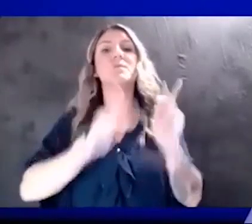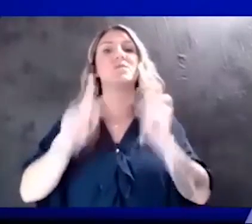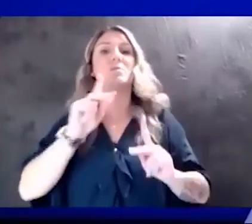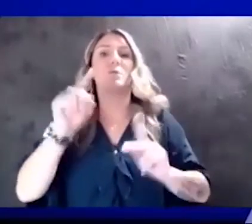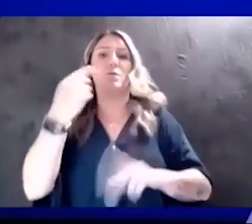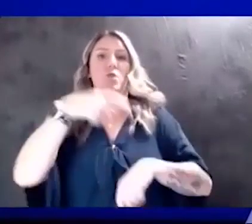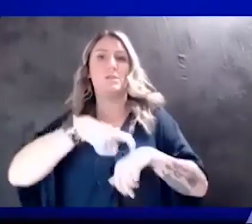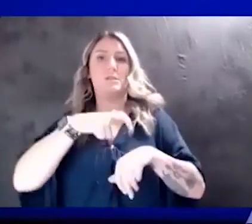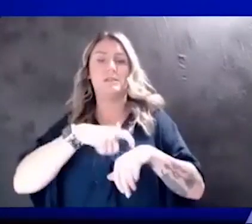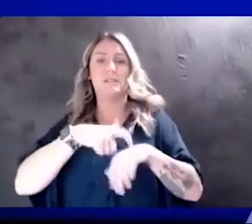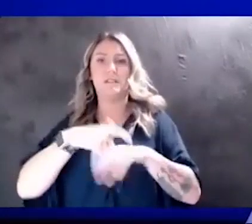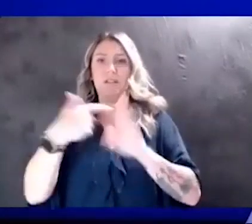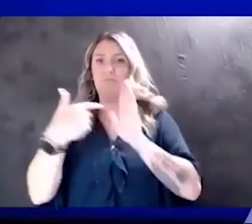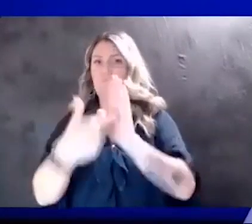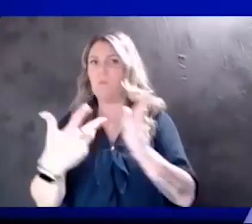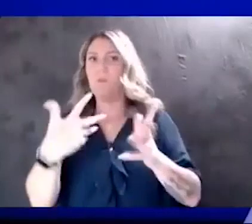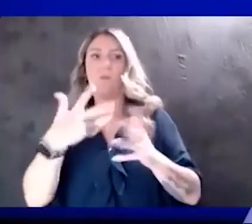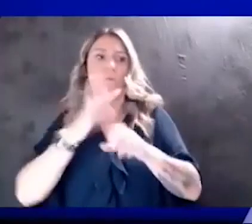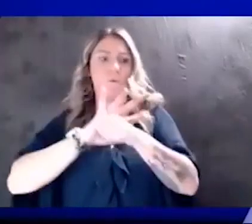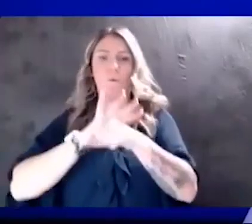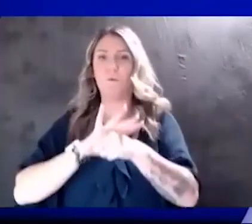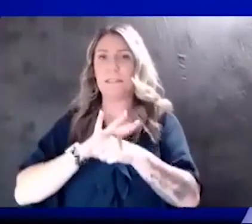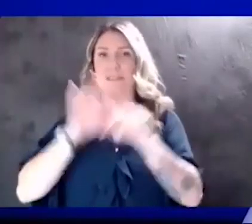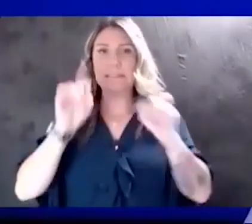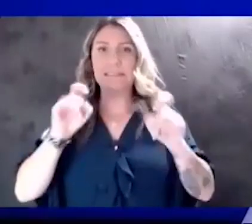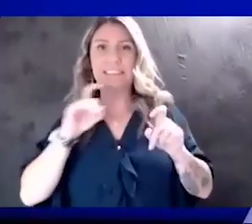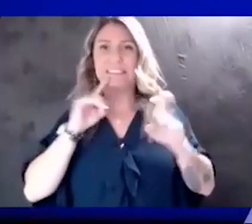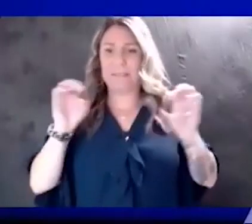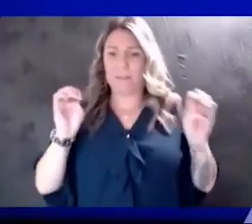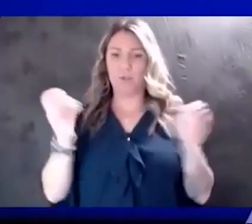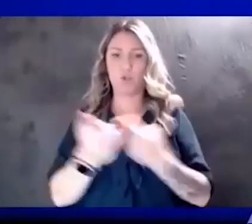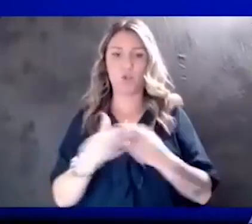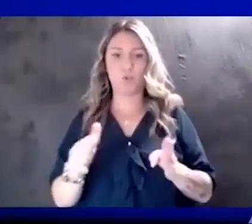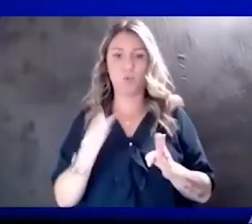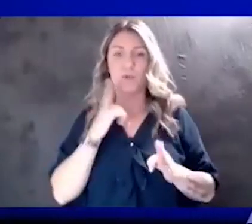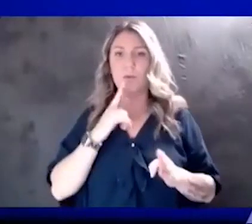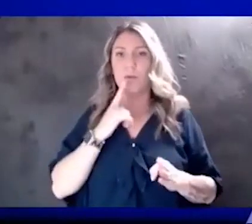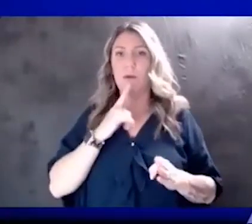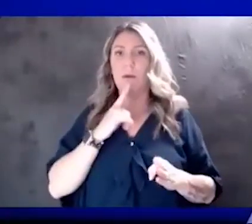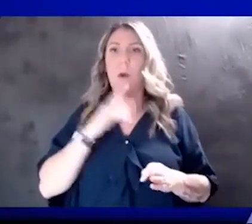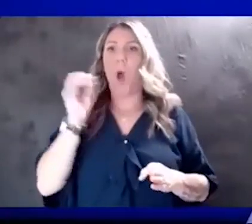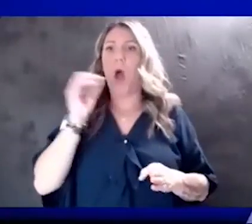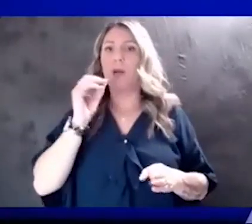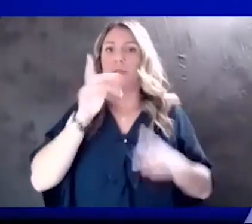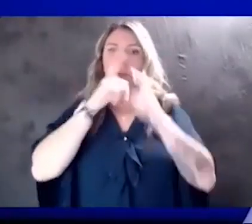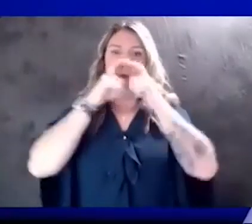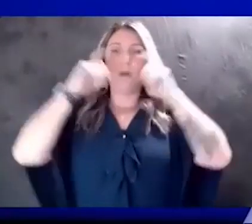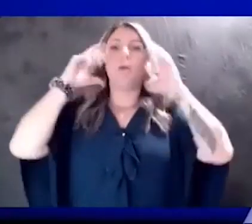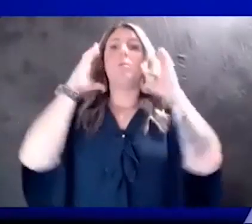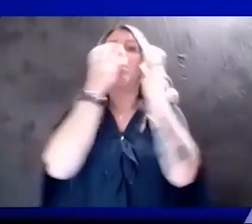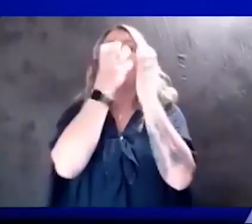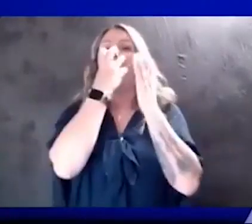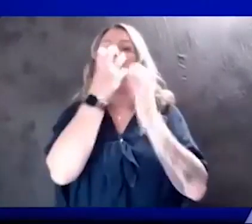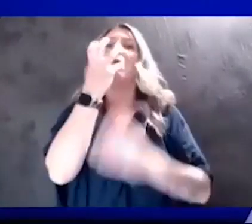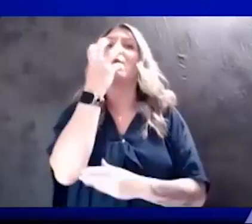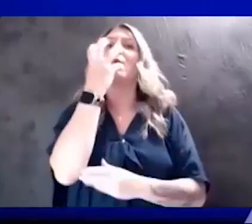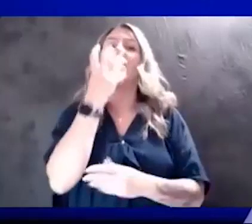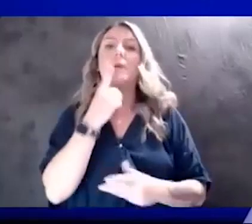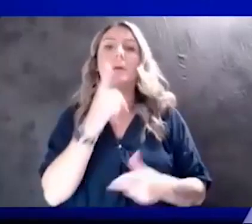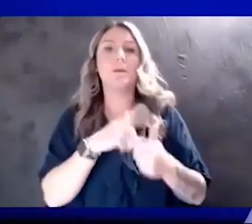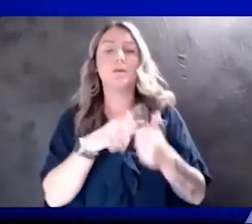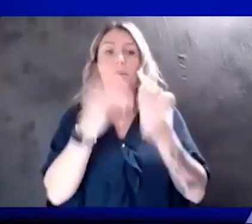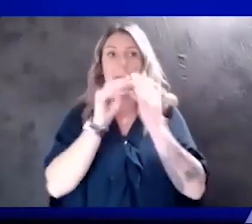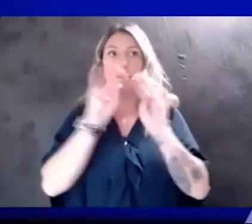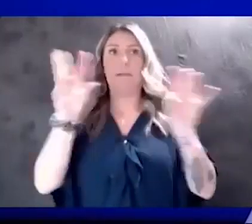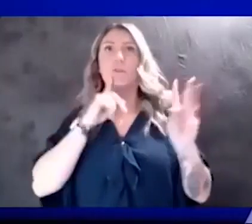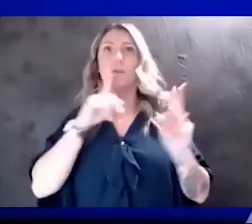COVID test is in the emergency room, getting oxygen strapped onto their face. So clearly they've had symptoms for a while, have been